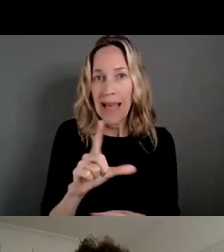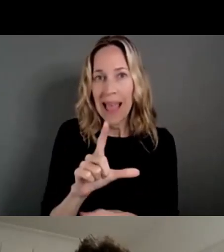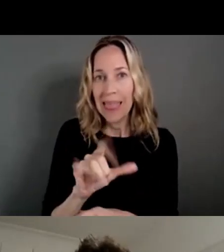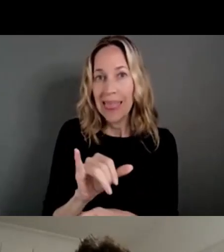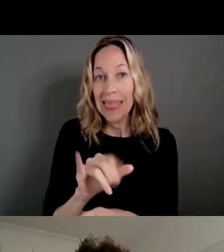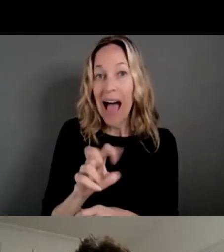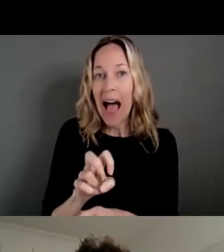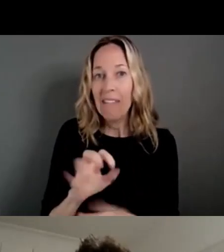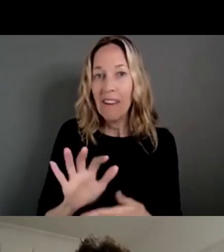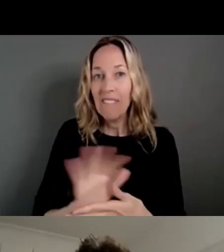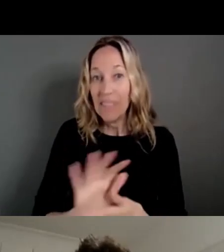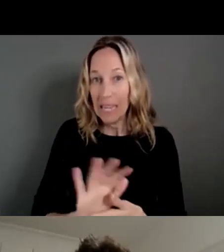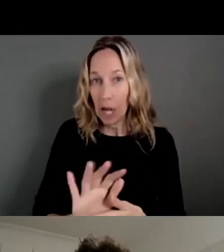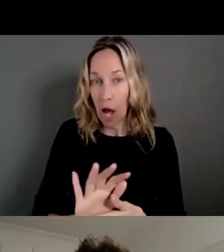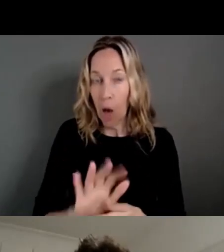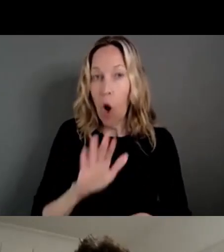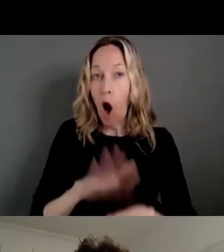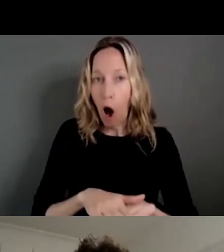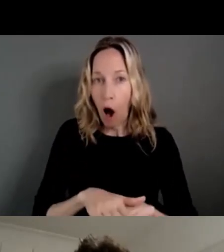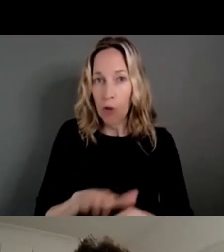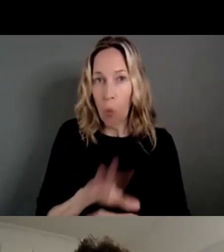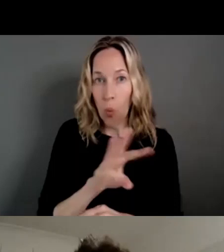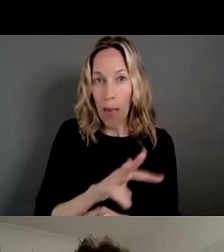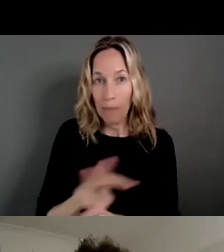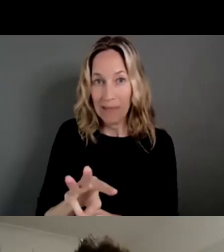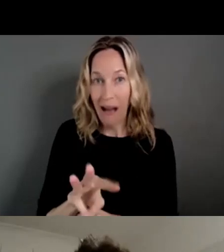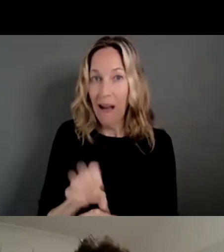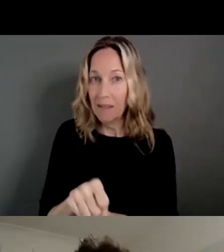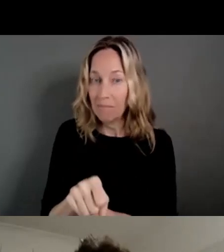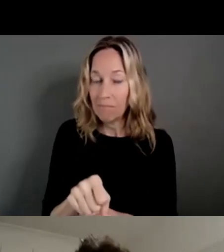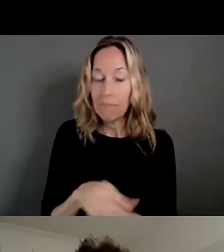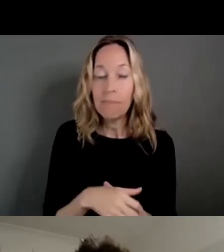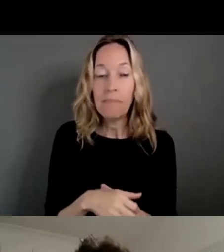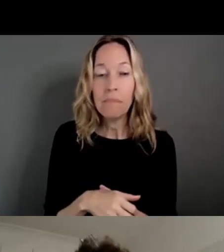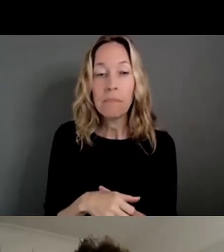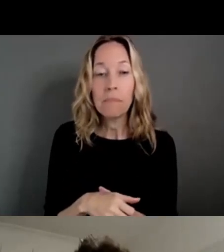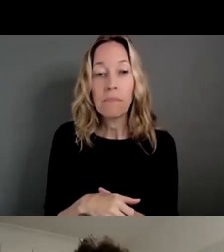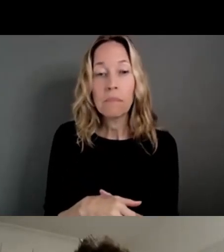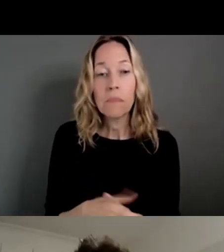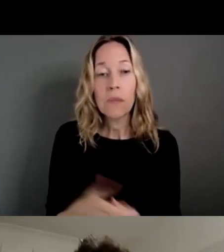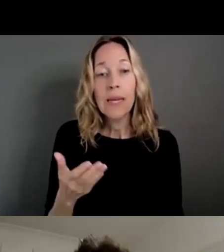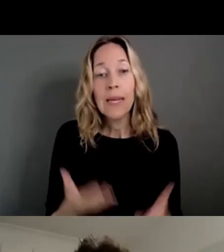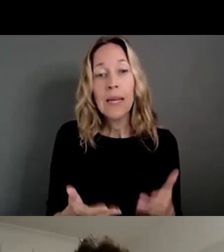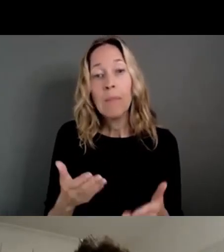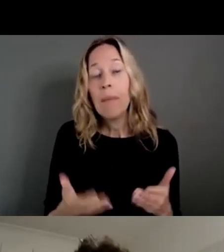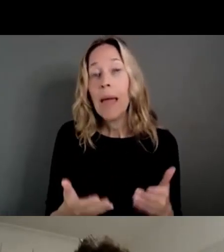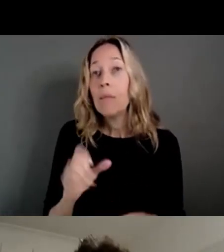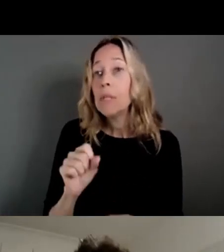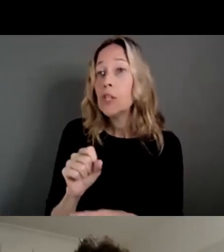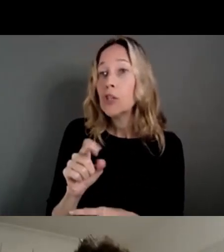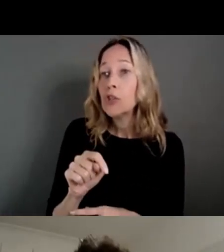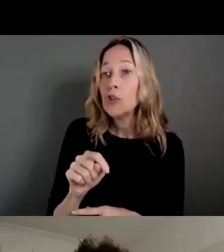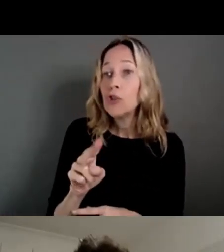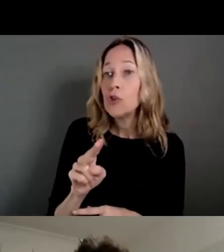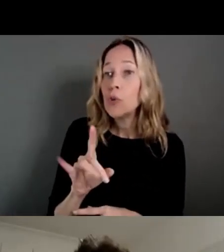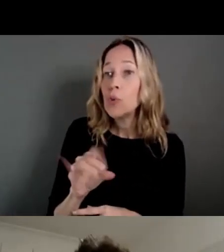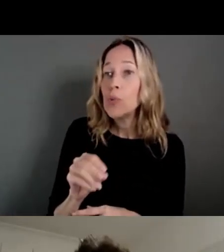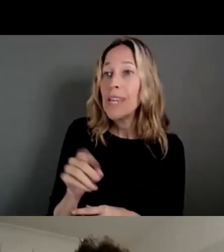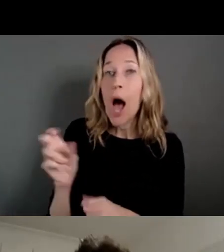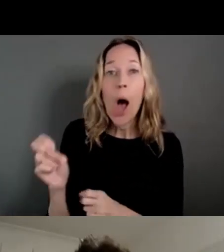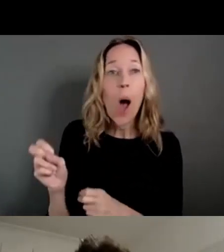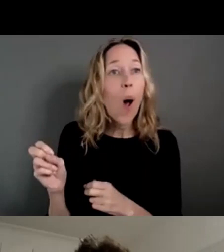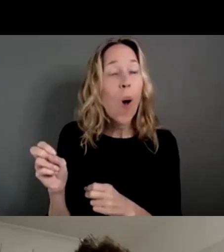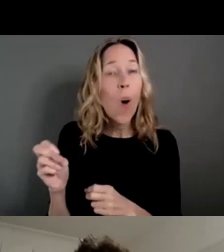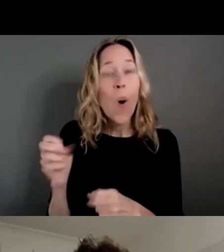that they aren't cool and I might not enjoy them, but your studio produced music videos. I want to see what you do